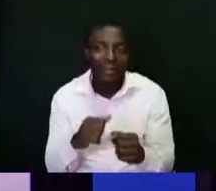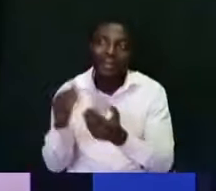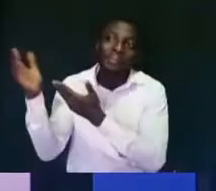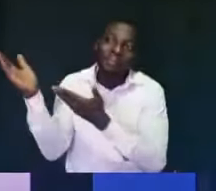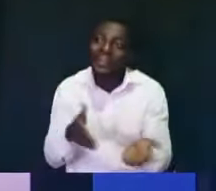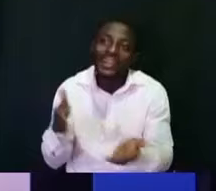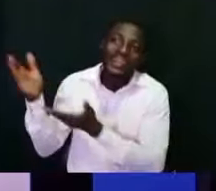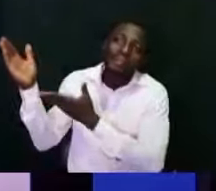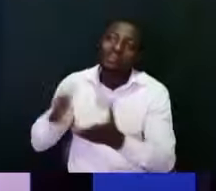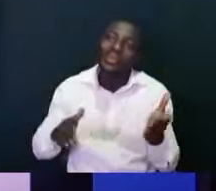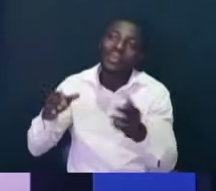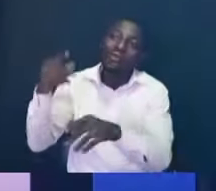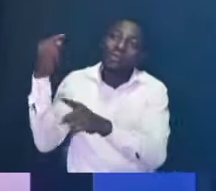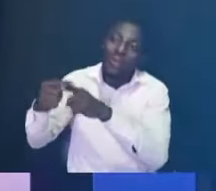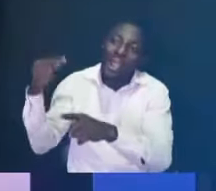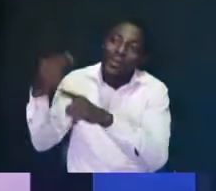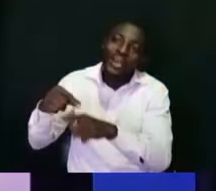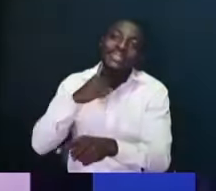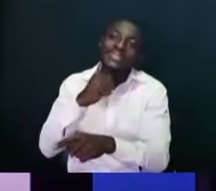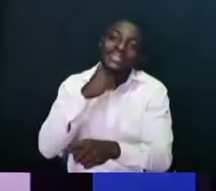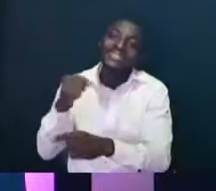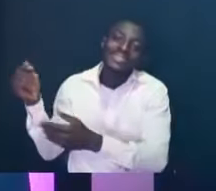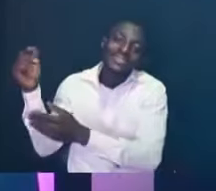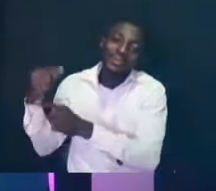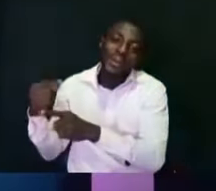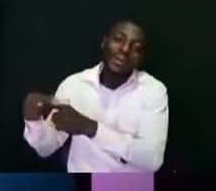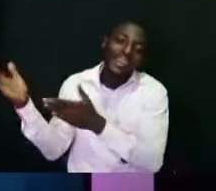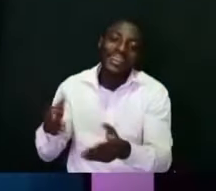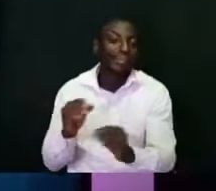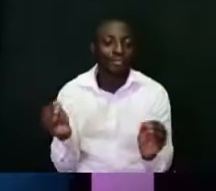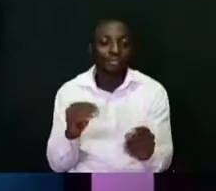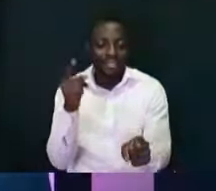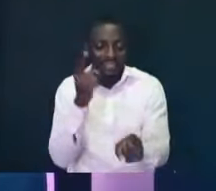hermeneutics and homiletics, please. I will just teach Bible letters.